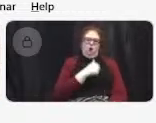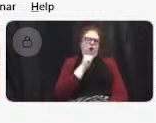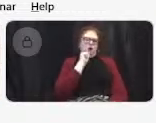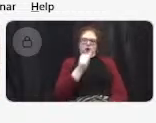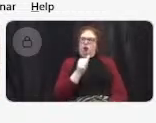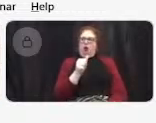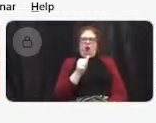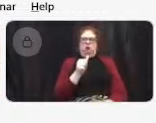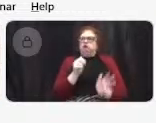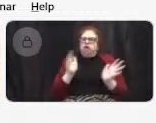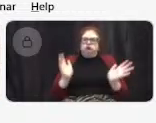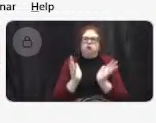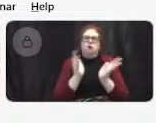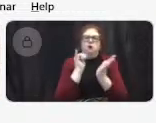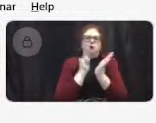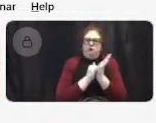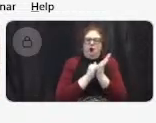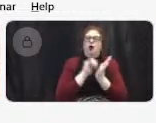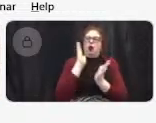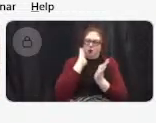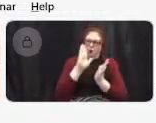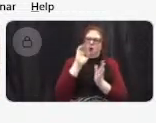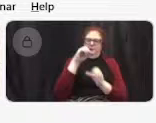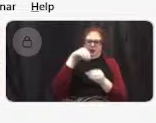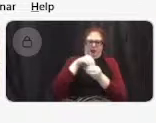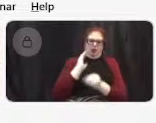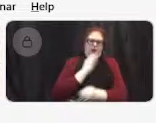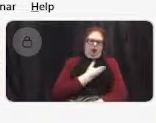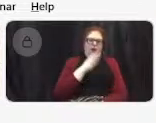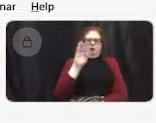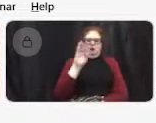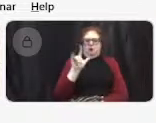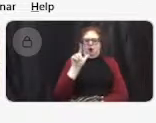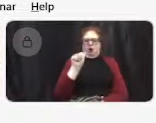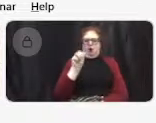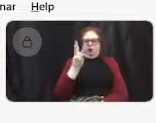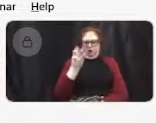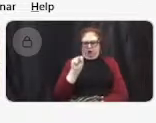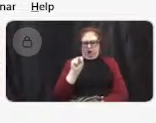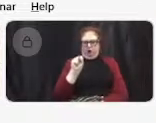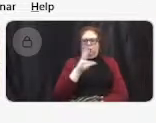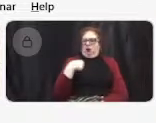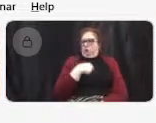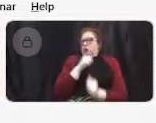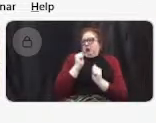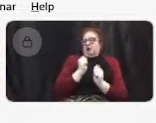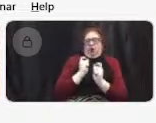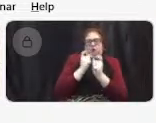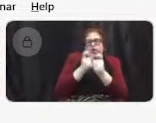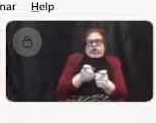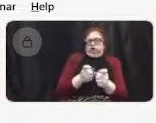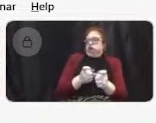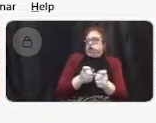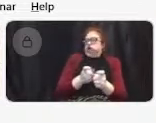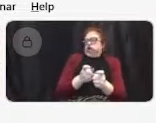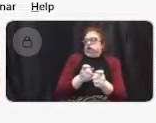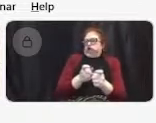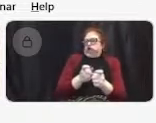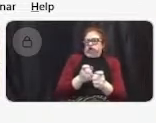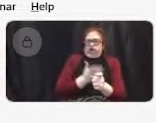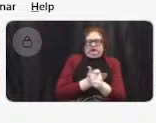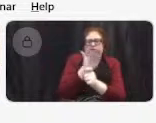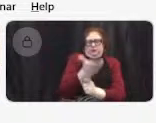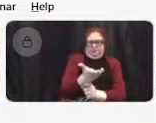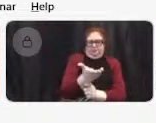will also be stated in our bylaws, and we could go ahead and get that turned in and submitted and make